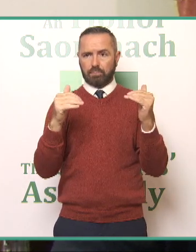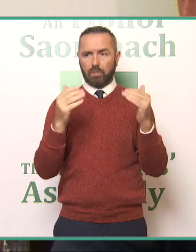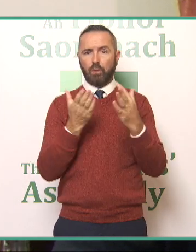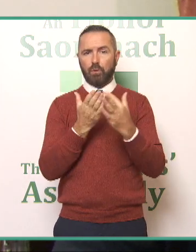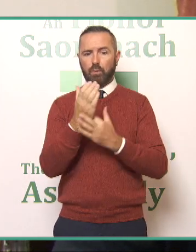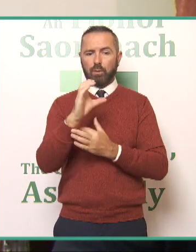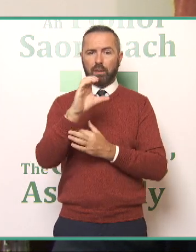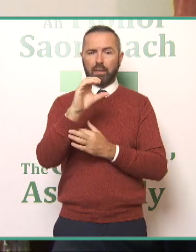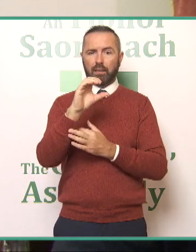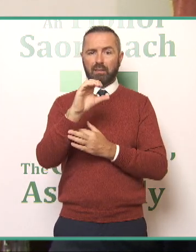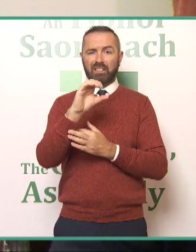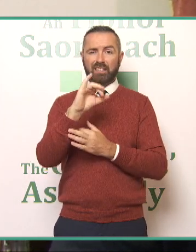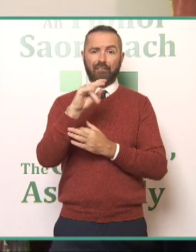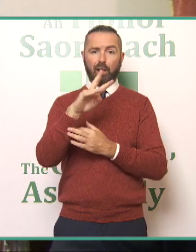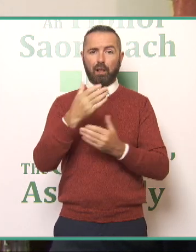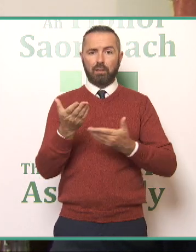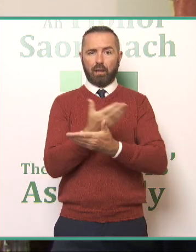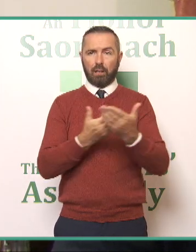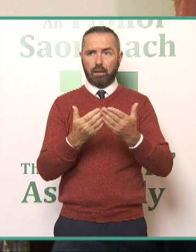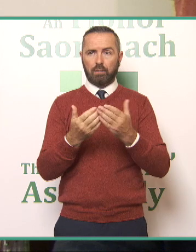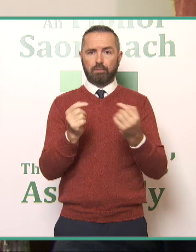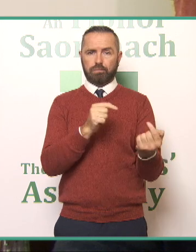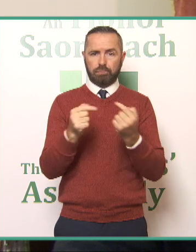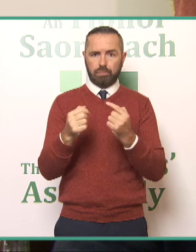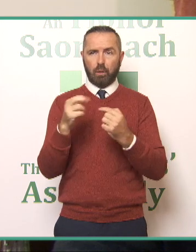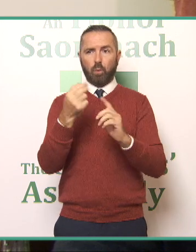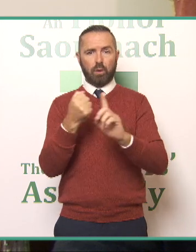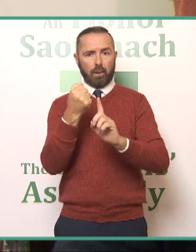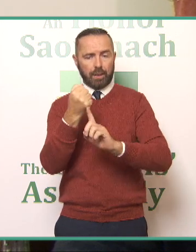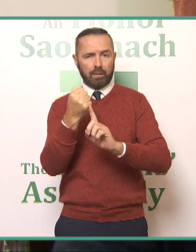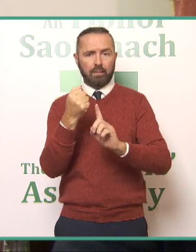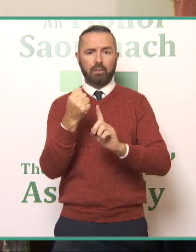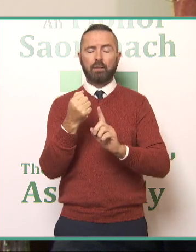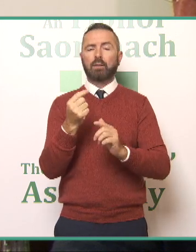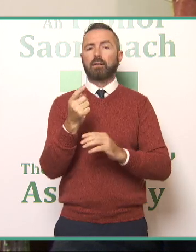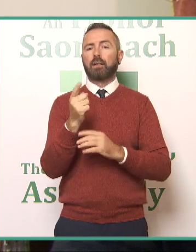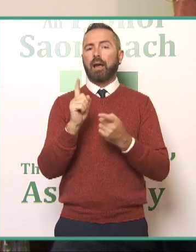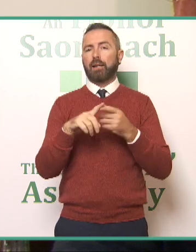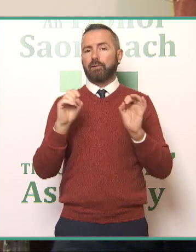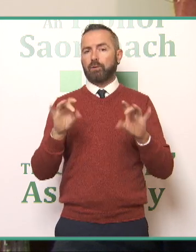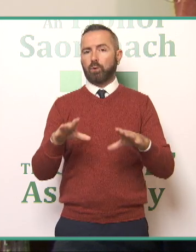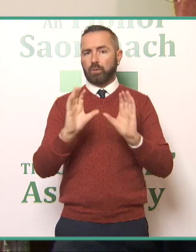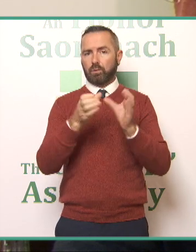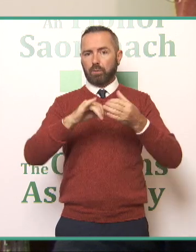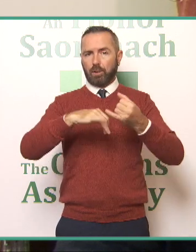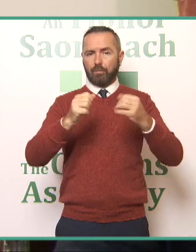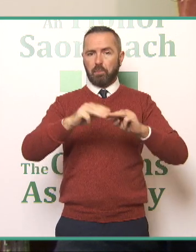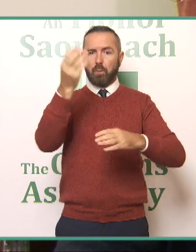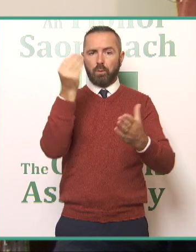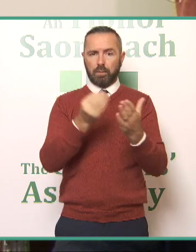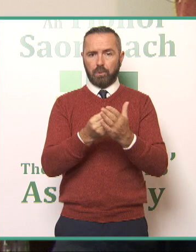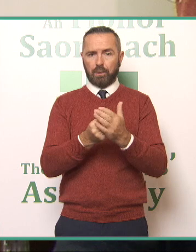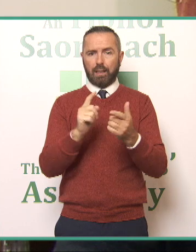civil dialogue groups, through lobbying, are subject to lobbying. Obviously the groups that have the most money have